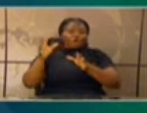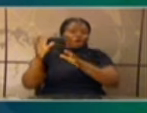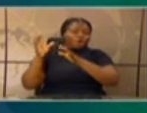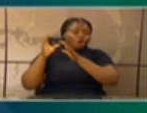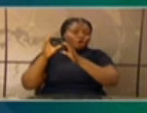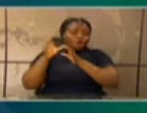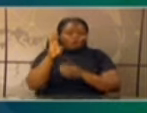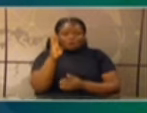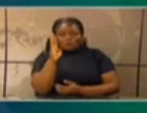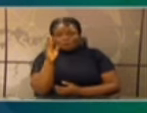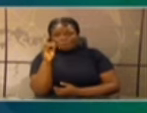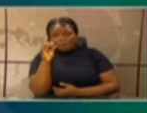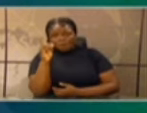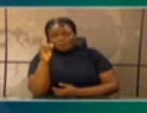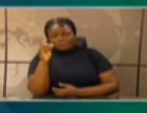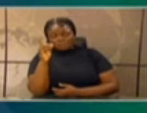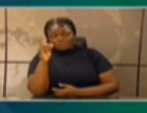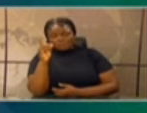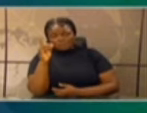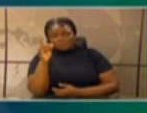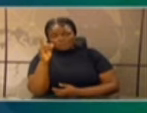Cocoa board.